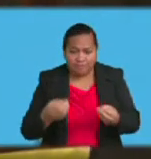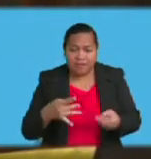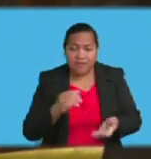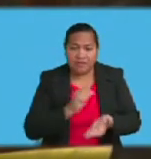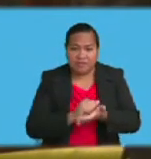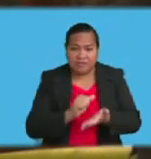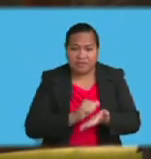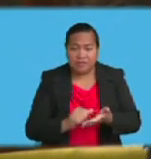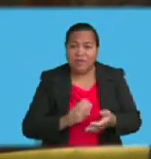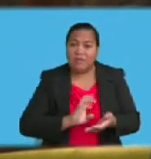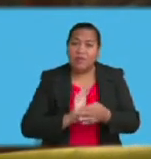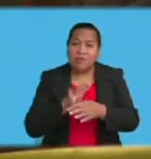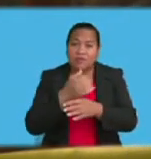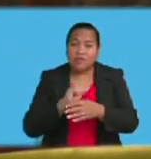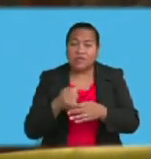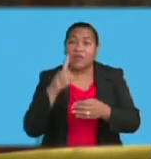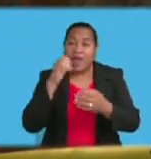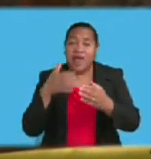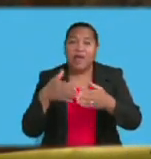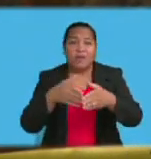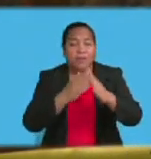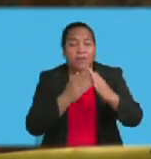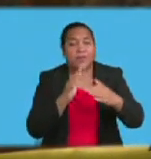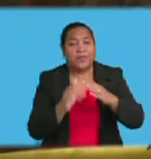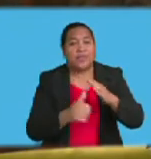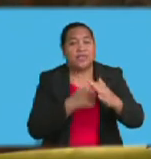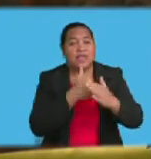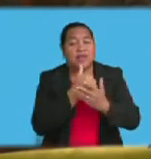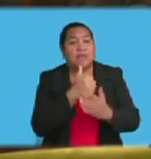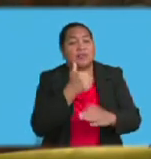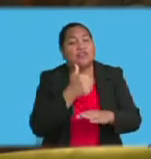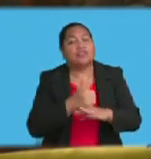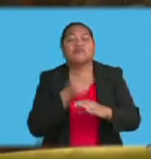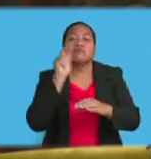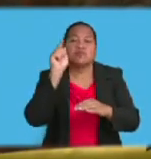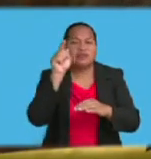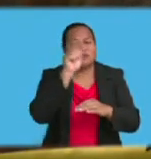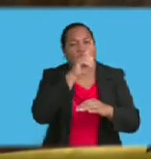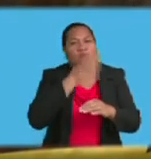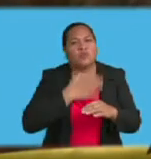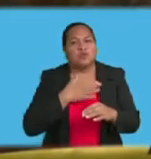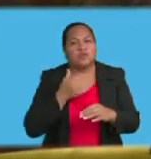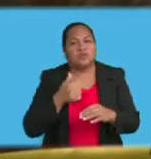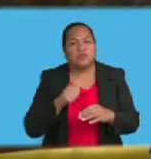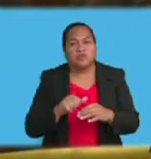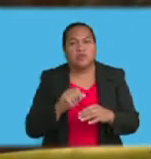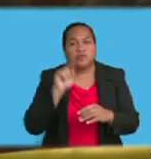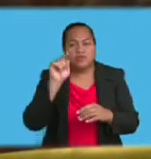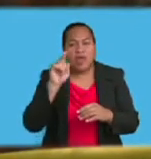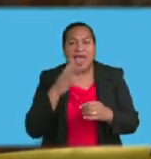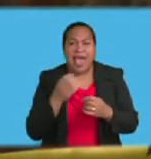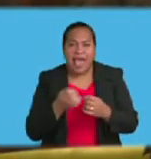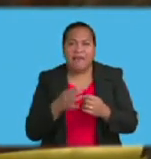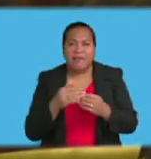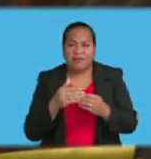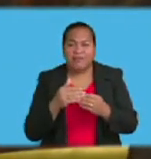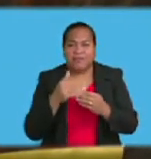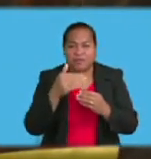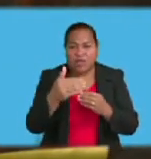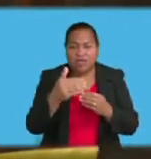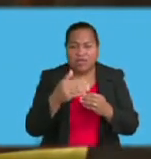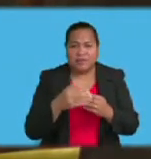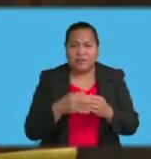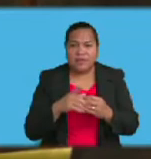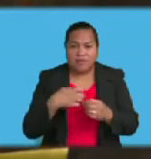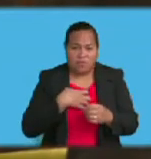pathways established, obviously which we want to better utilise. And there is also significant potential